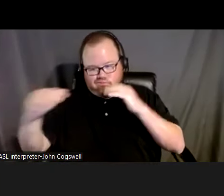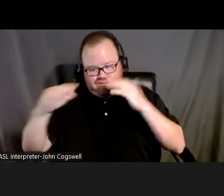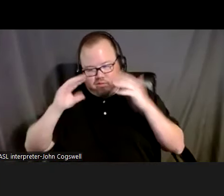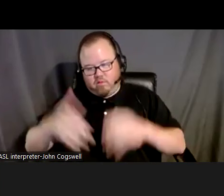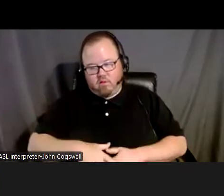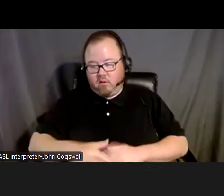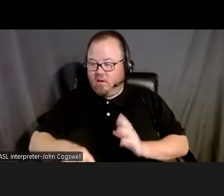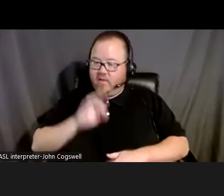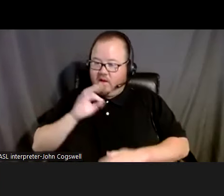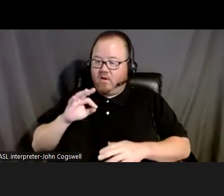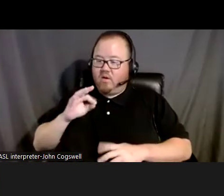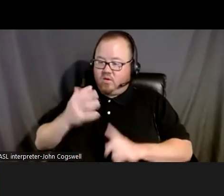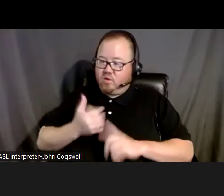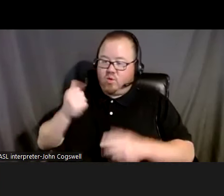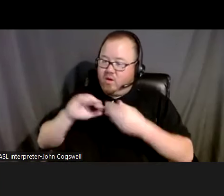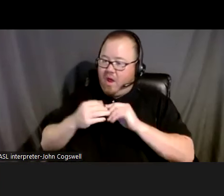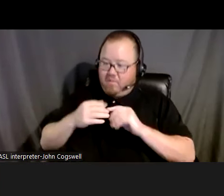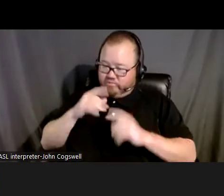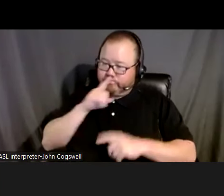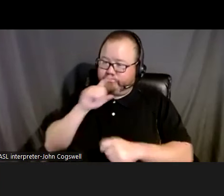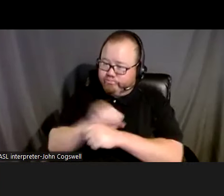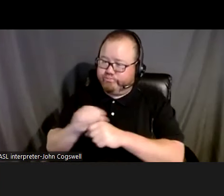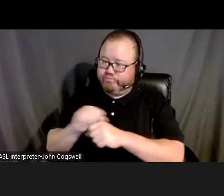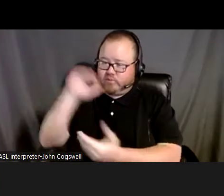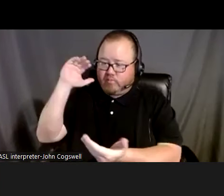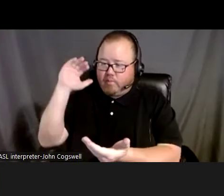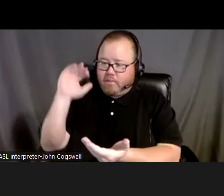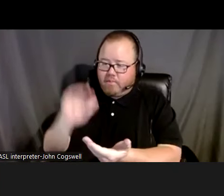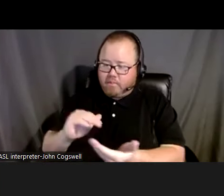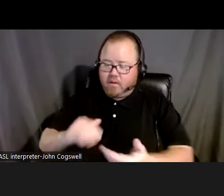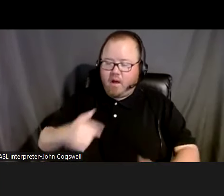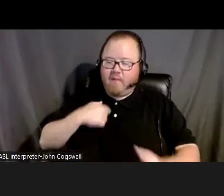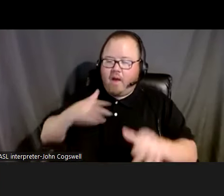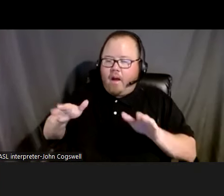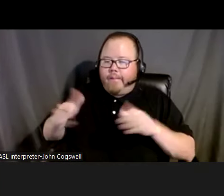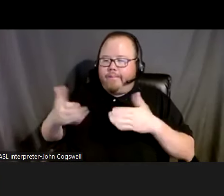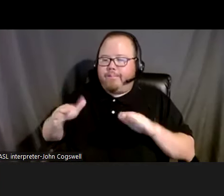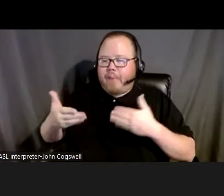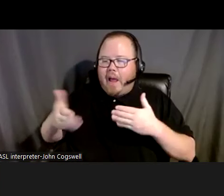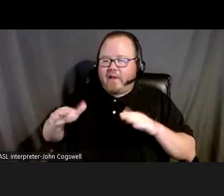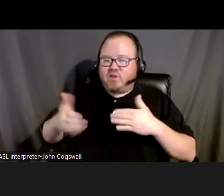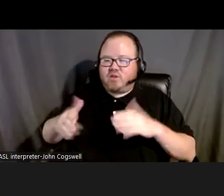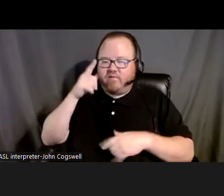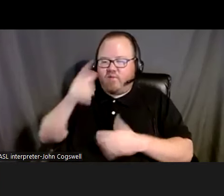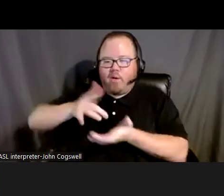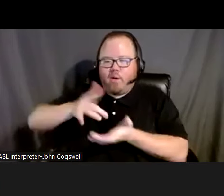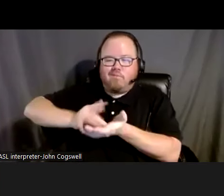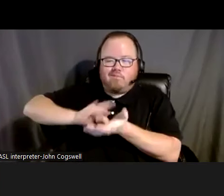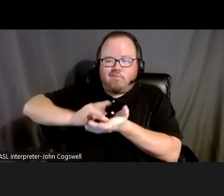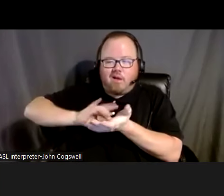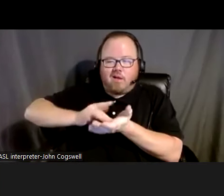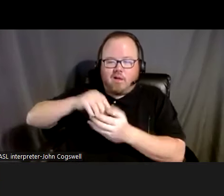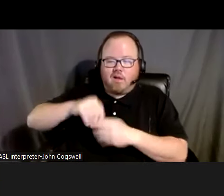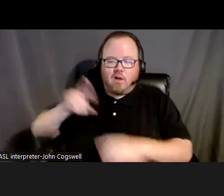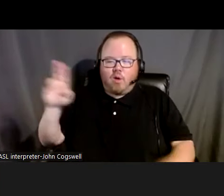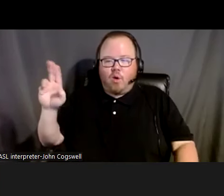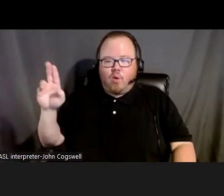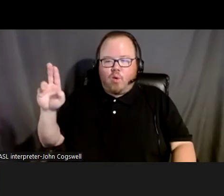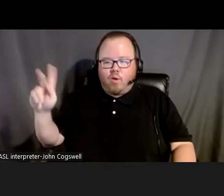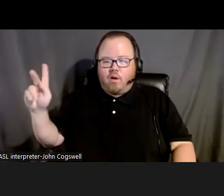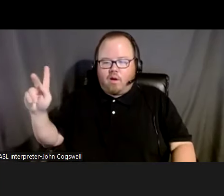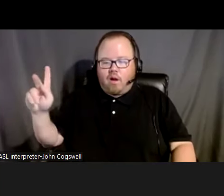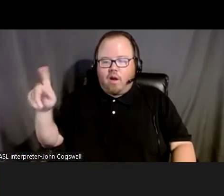is that suicides overall went down. There was packaging in for a medication in the UK where